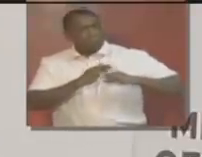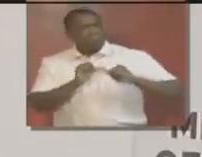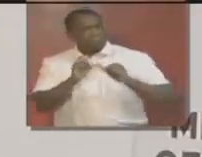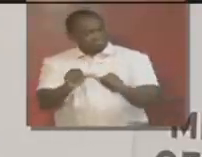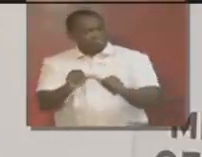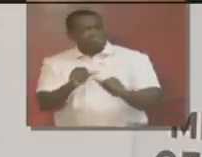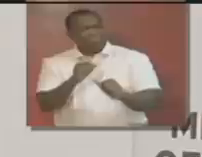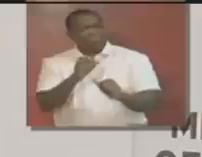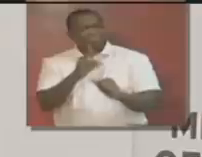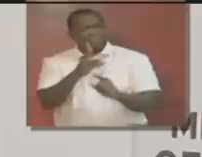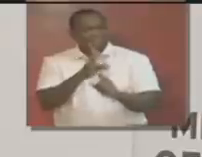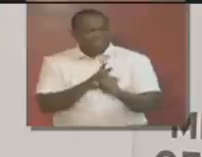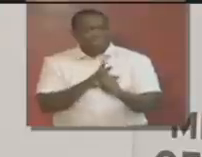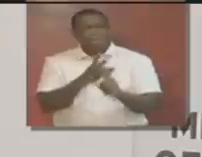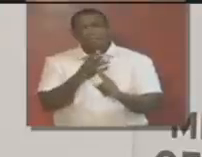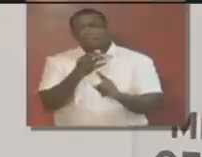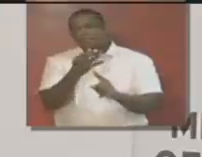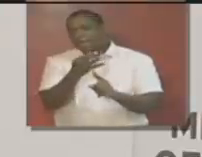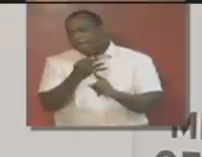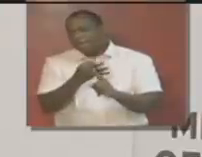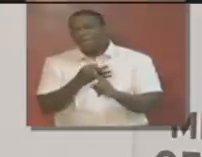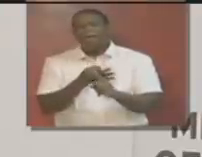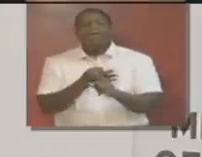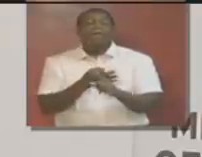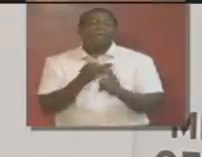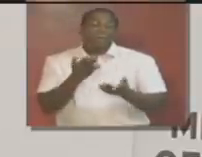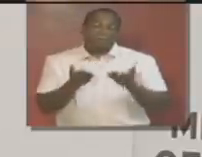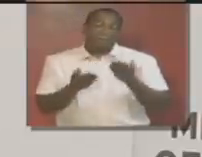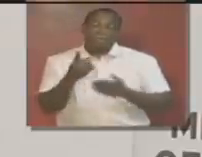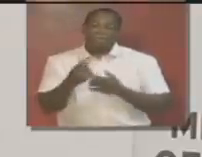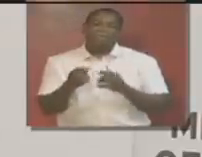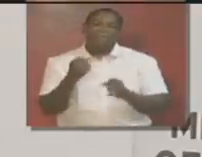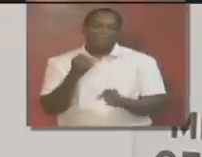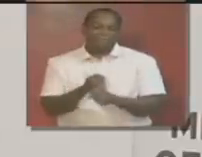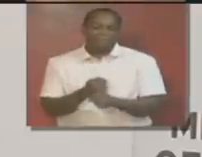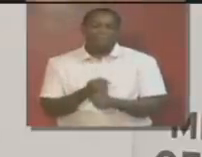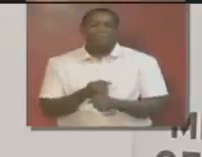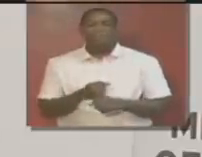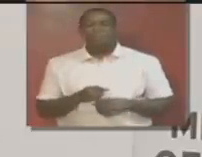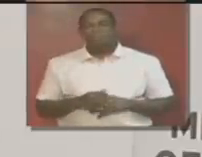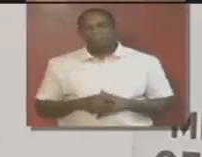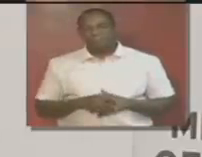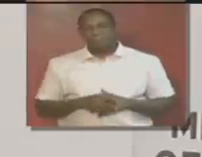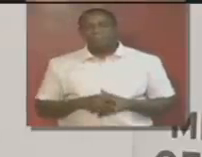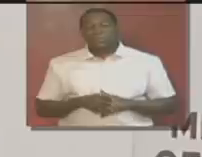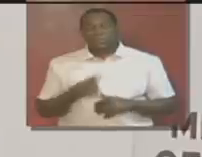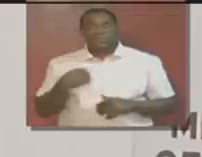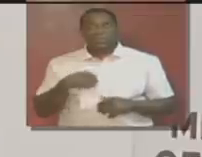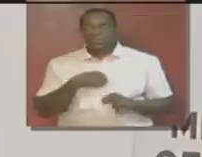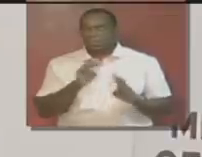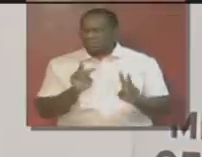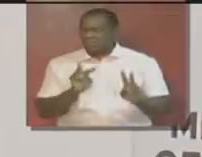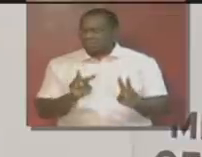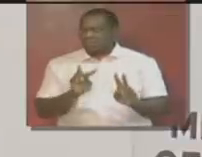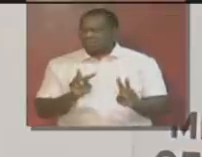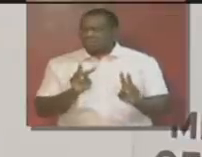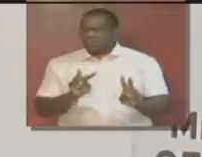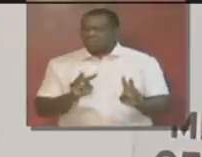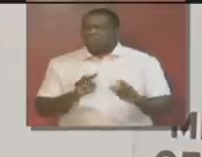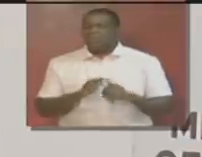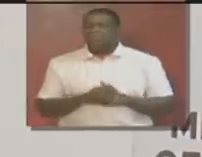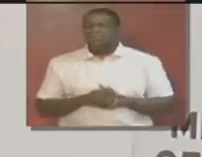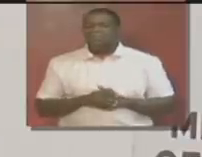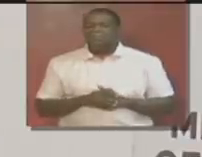the vaccine, and they're proposing it can last even up to a year. So we're looking forward to that. In terms of the immune system, it